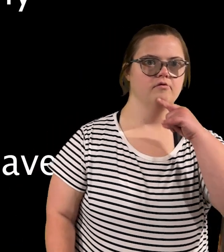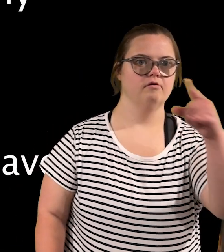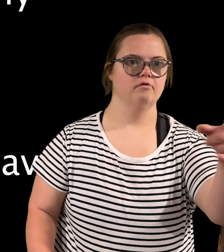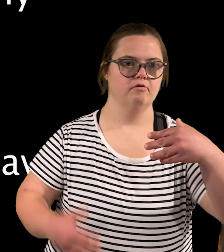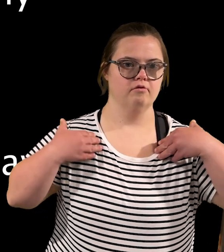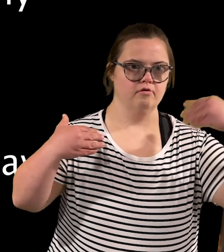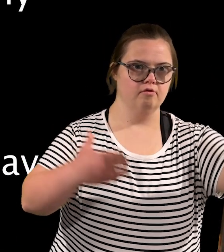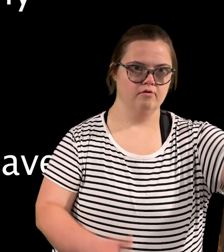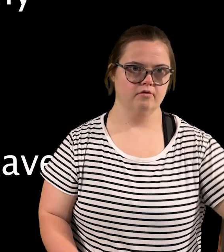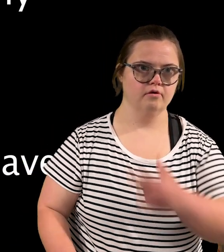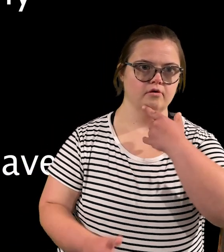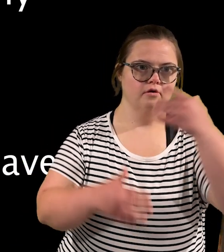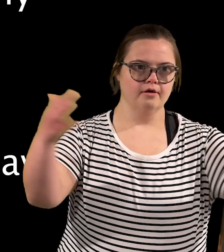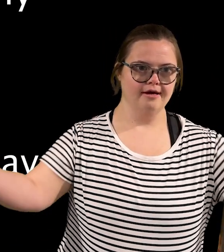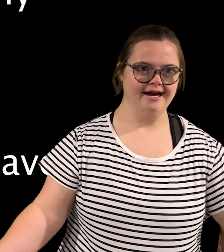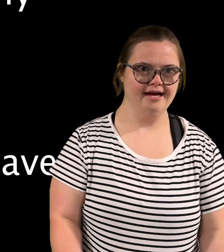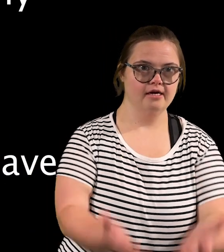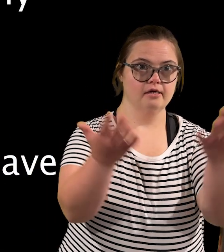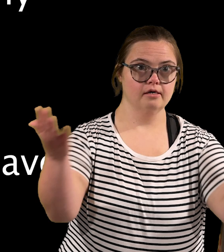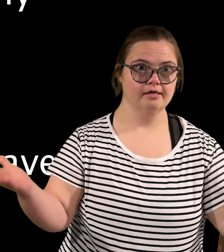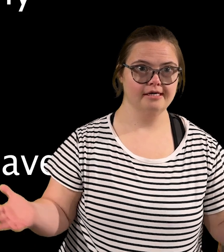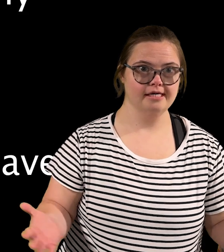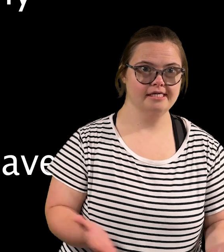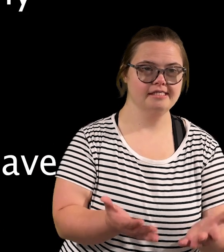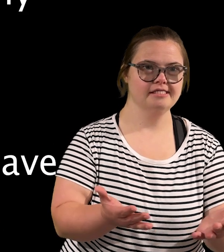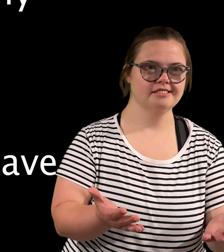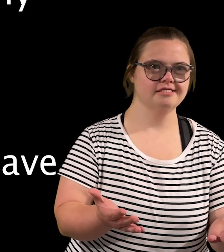I'm so tired of being